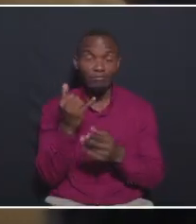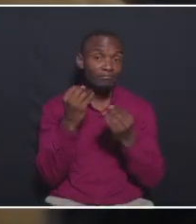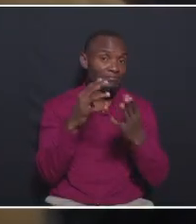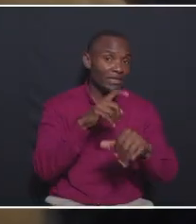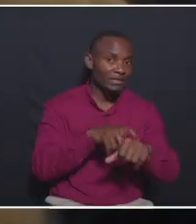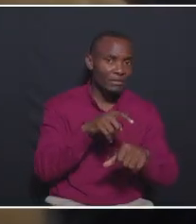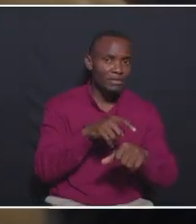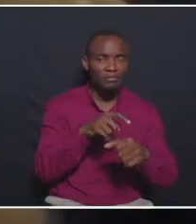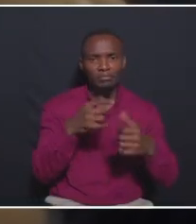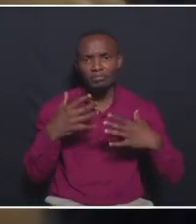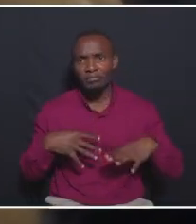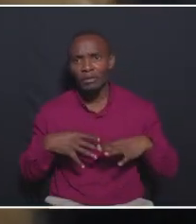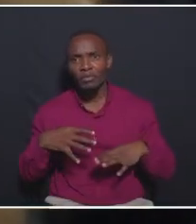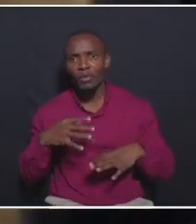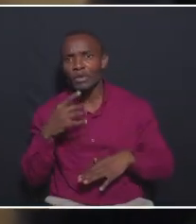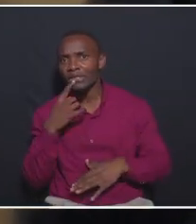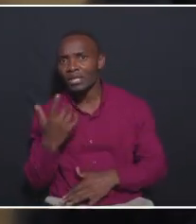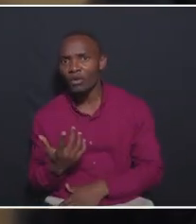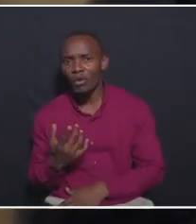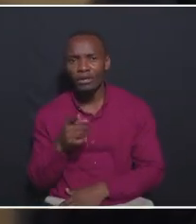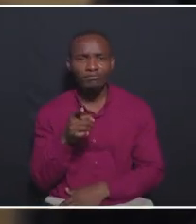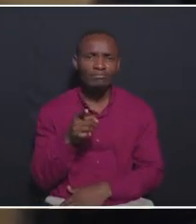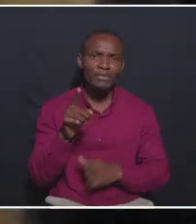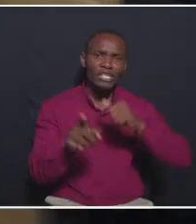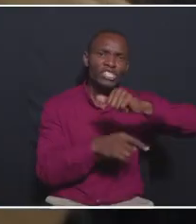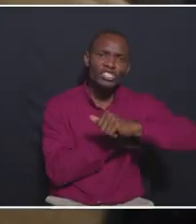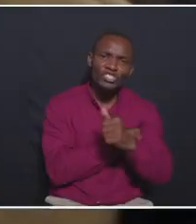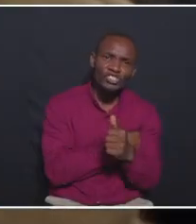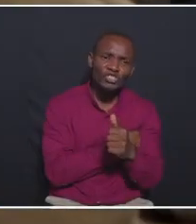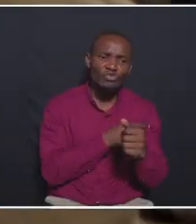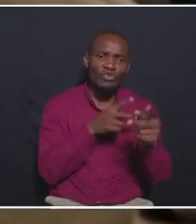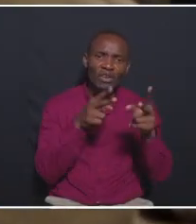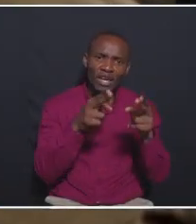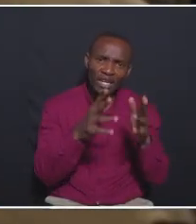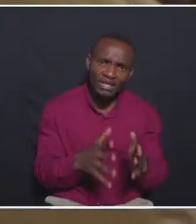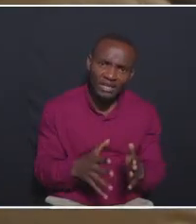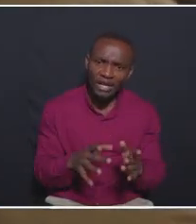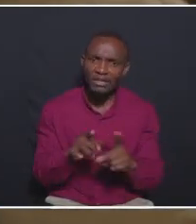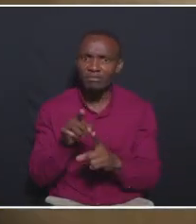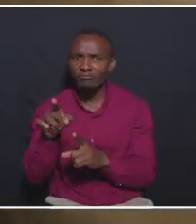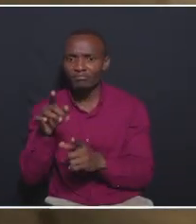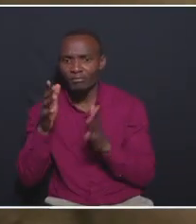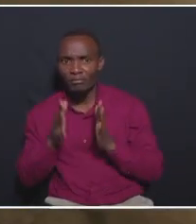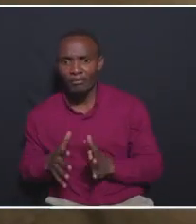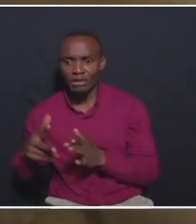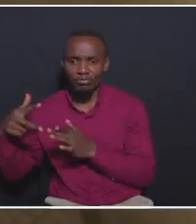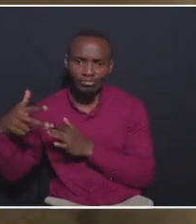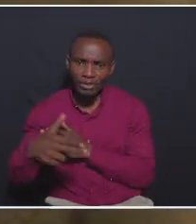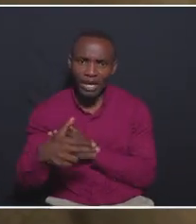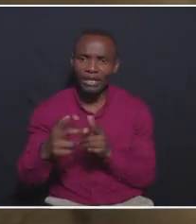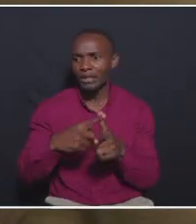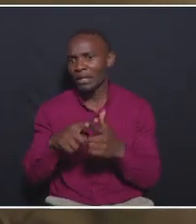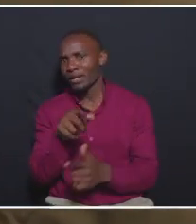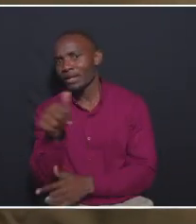hear someone saying this is a chief editor or head editor, this is the person who cuts the stuff, then it goes to the other person